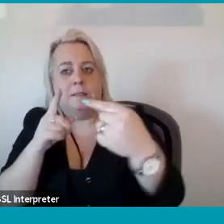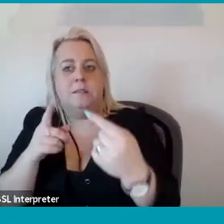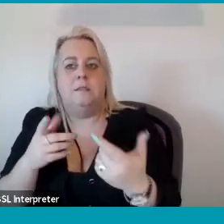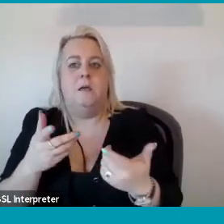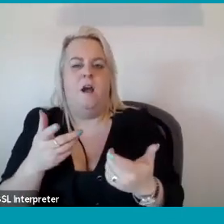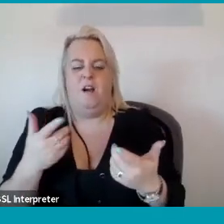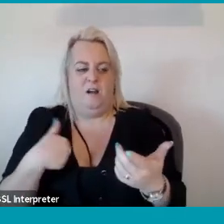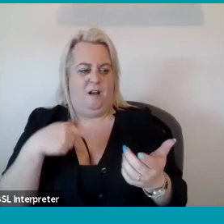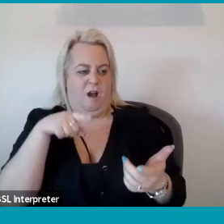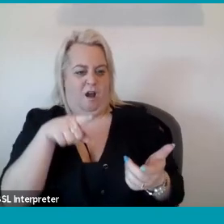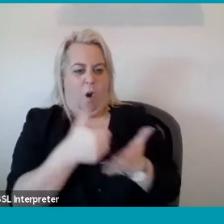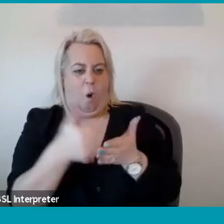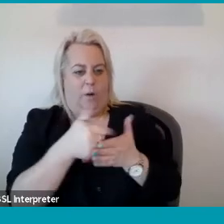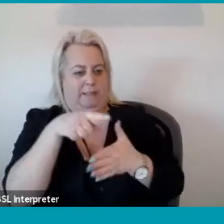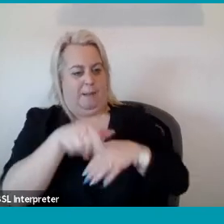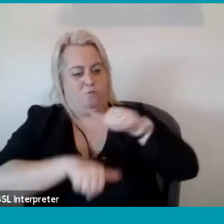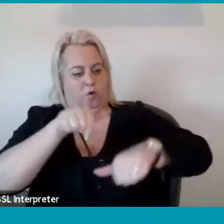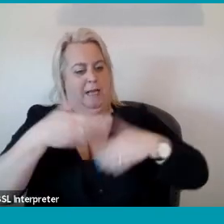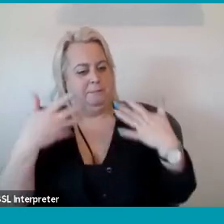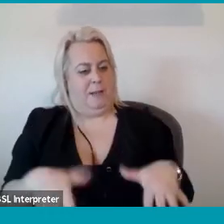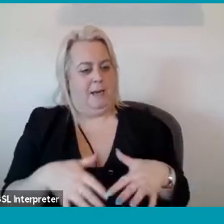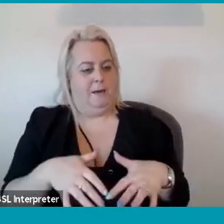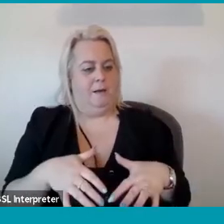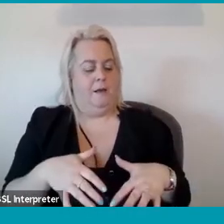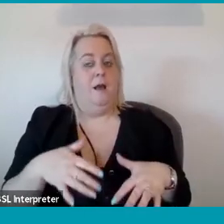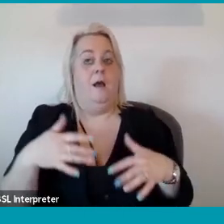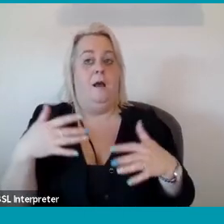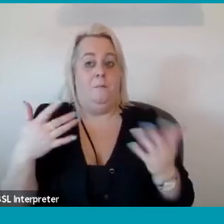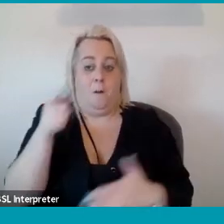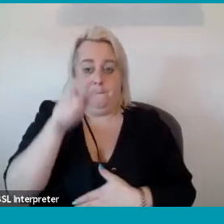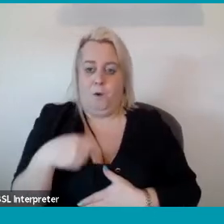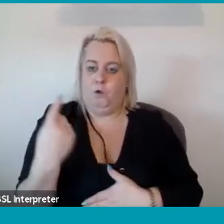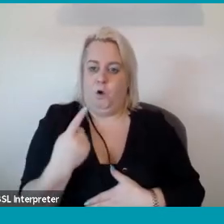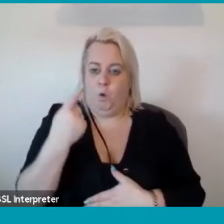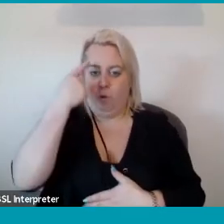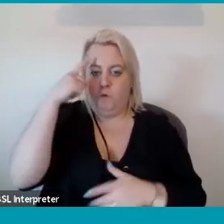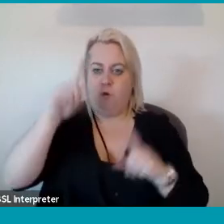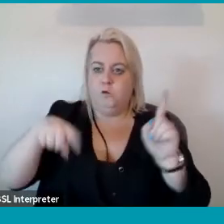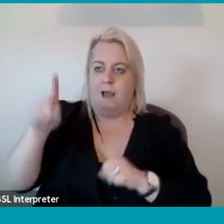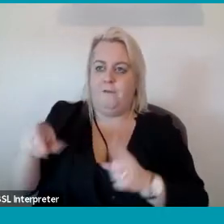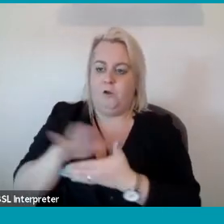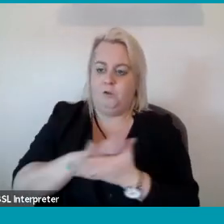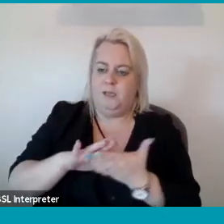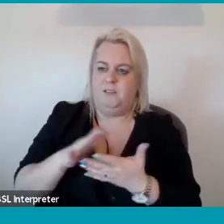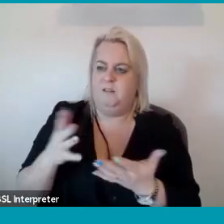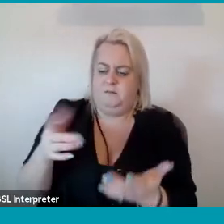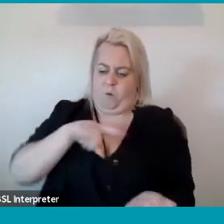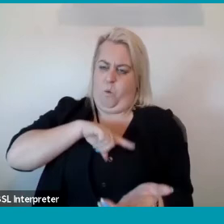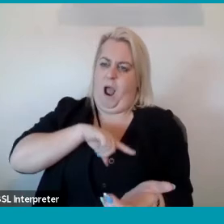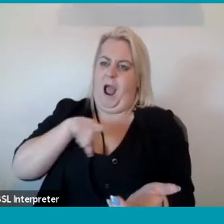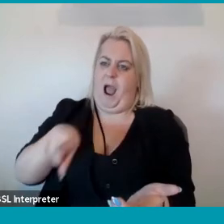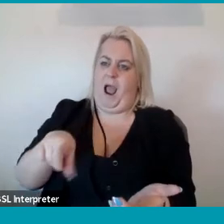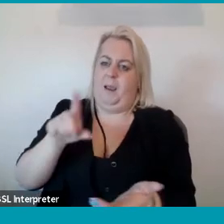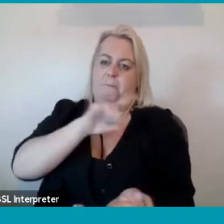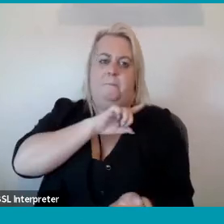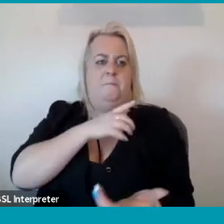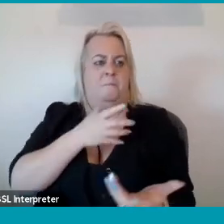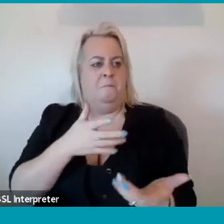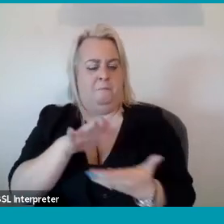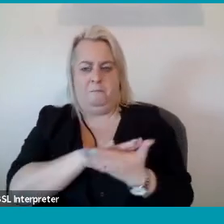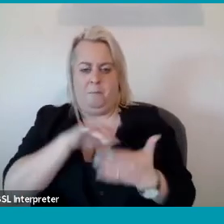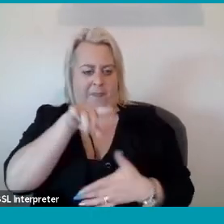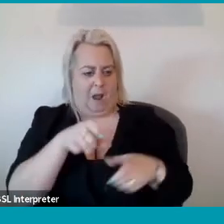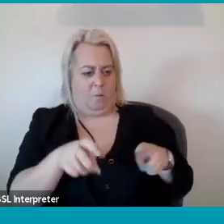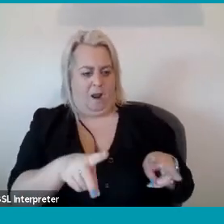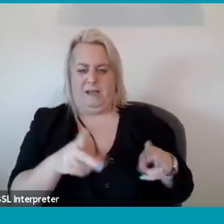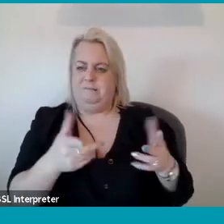done it this way. Someone who is neurodiverse might say, yeah, but why have you always done it that way? Because actually you could do it this way, and it